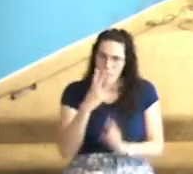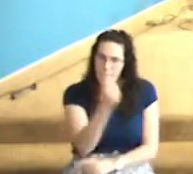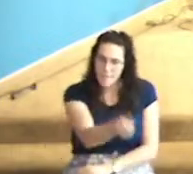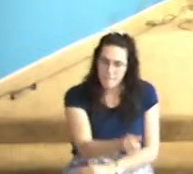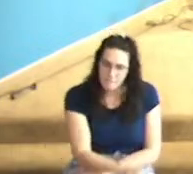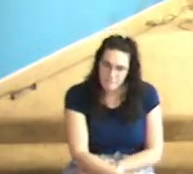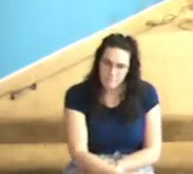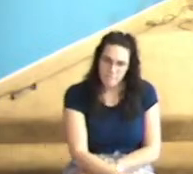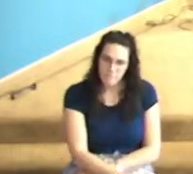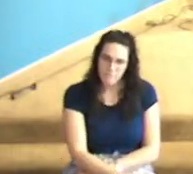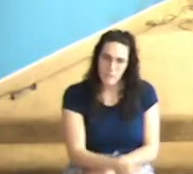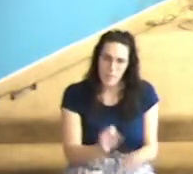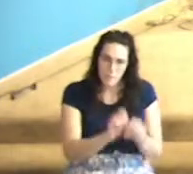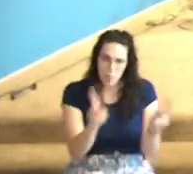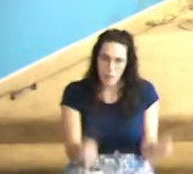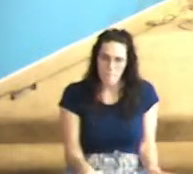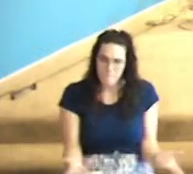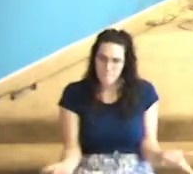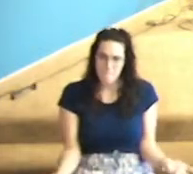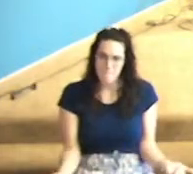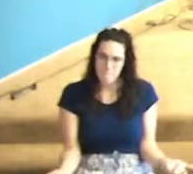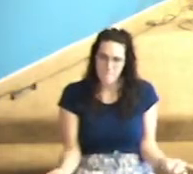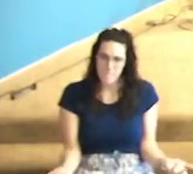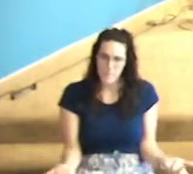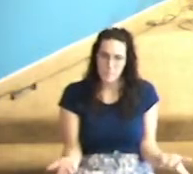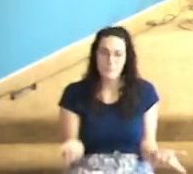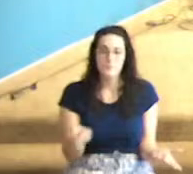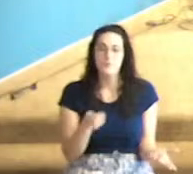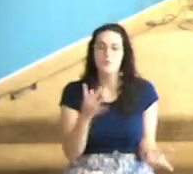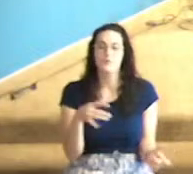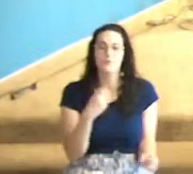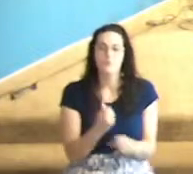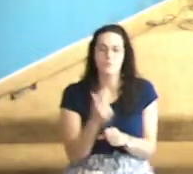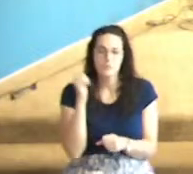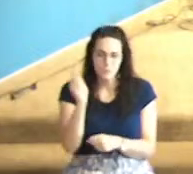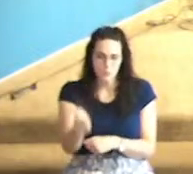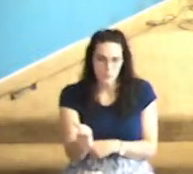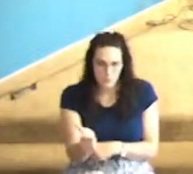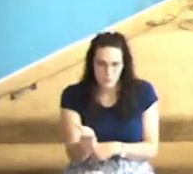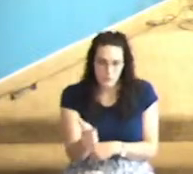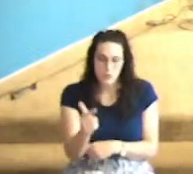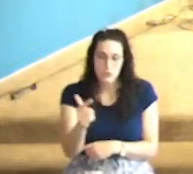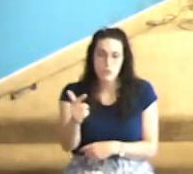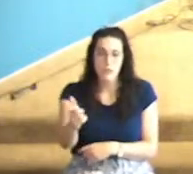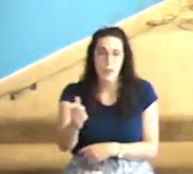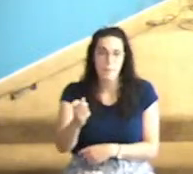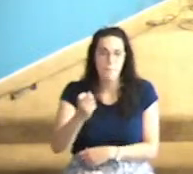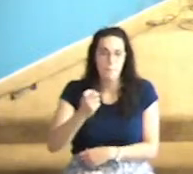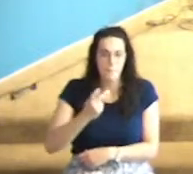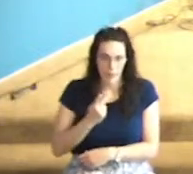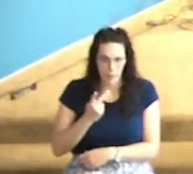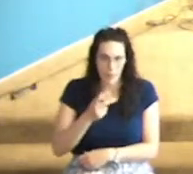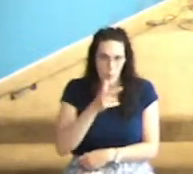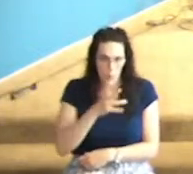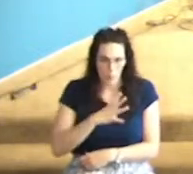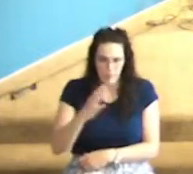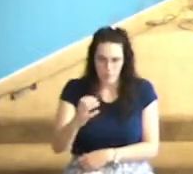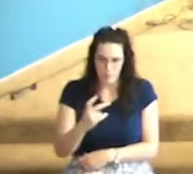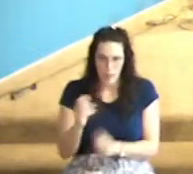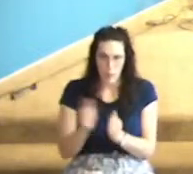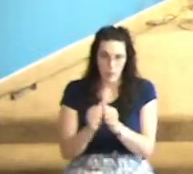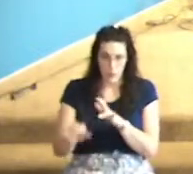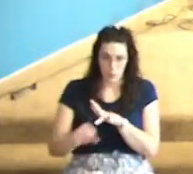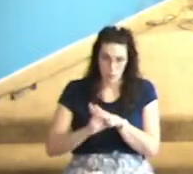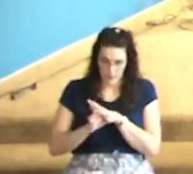He left me for good. And then a couple years later, she came back with a ring on her